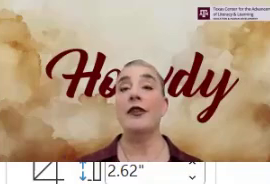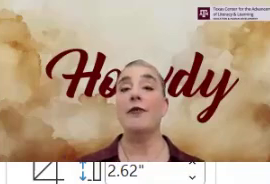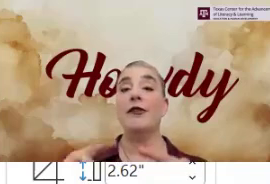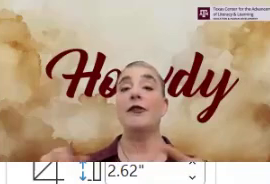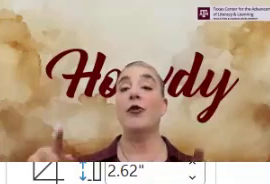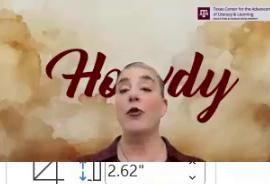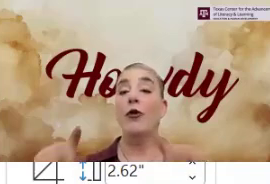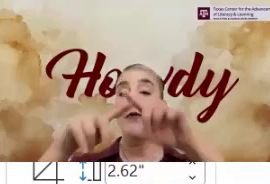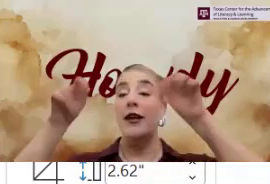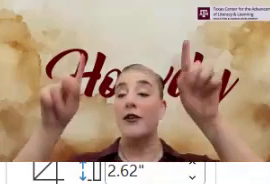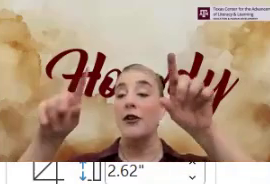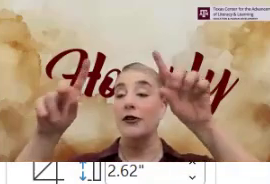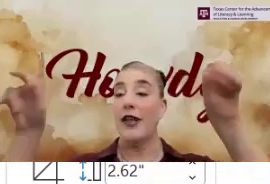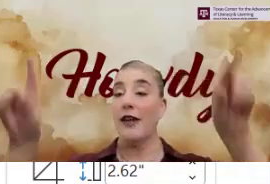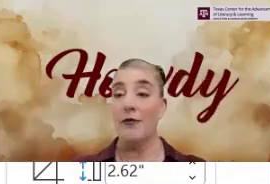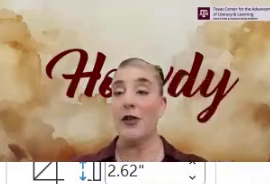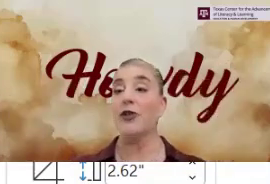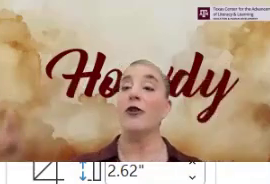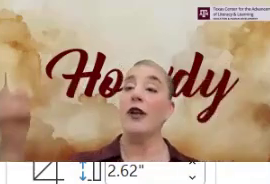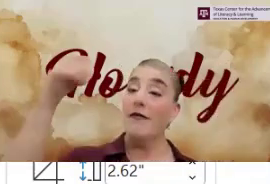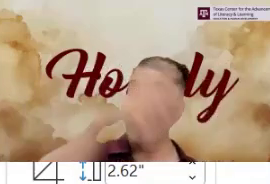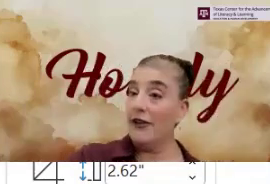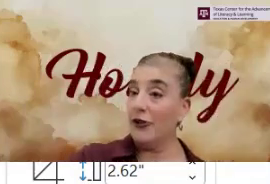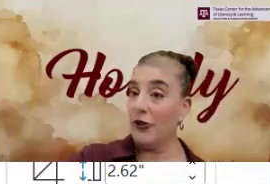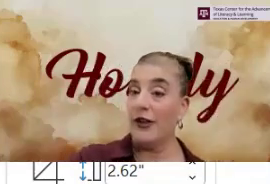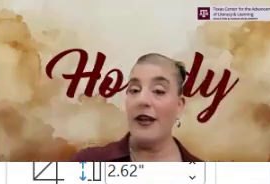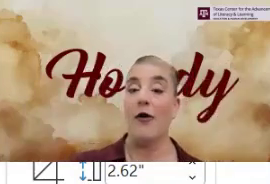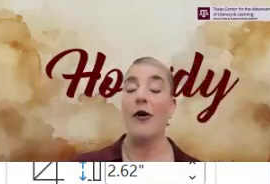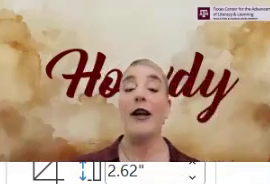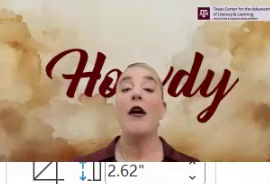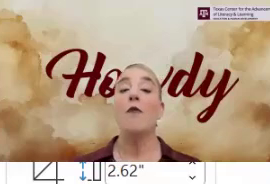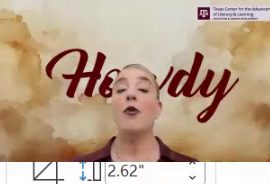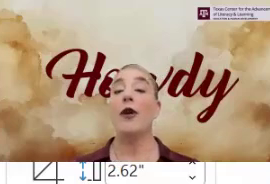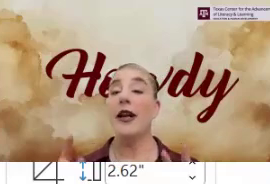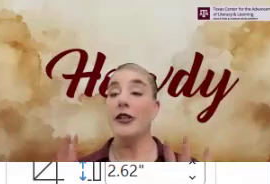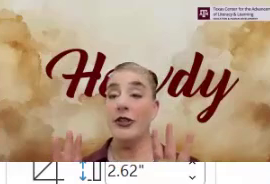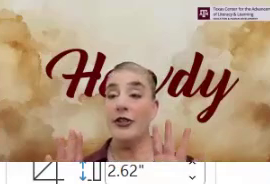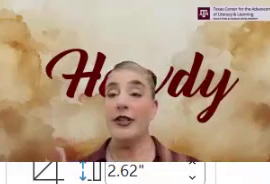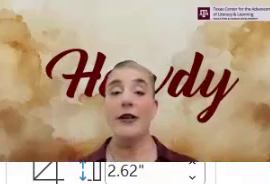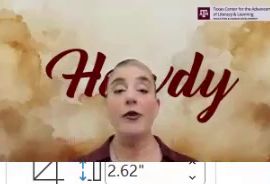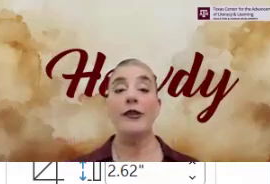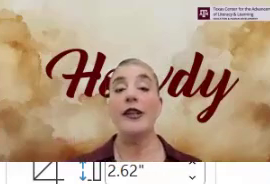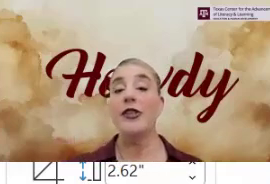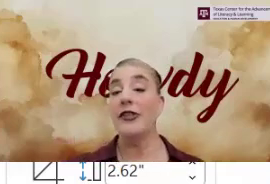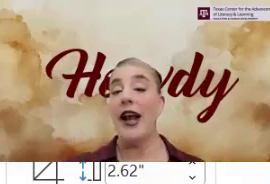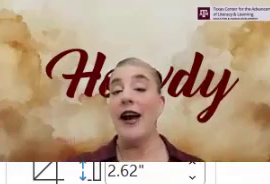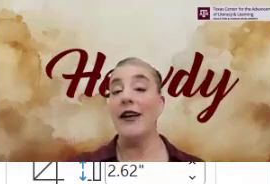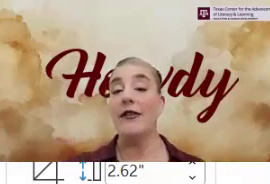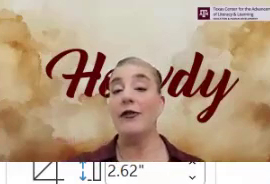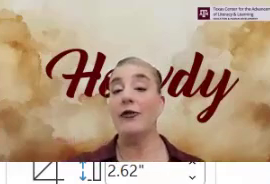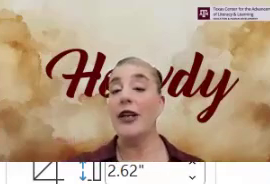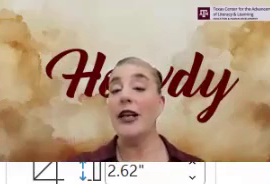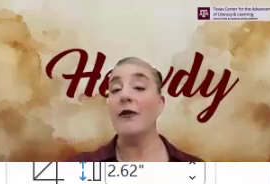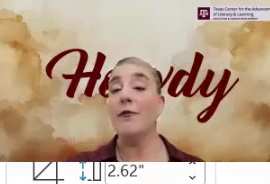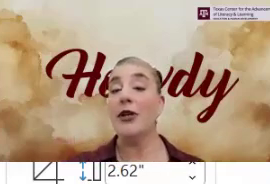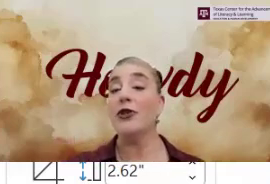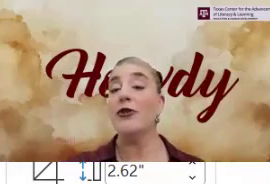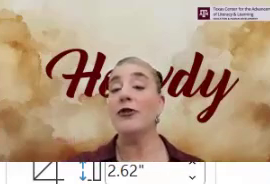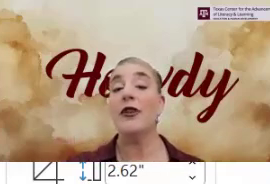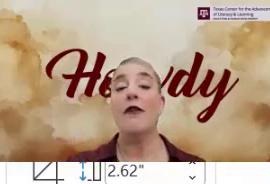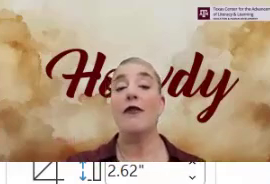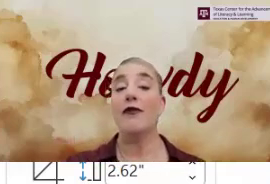Just do the snippets tool, make it, save the picture and then insert it that way. But what I just did was I just Mhm. added